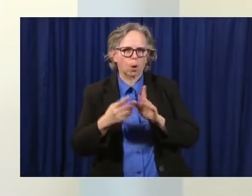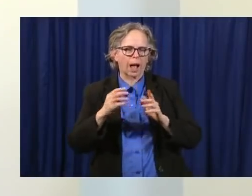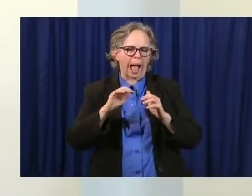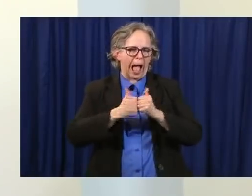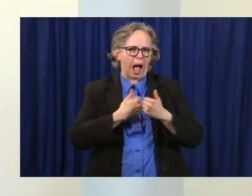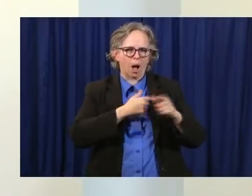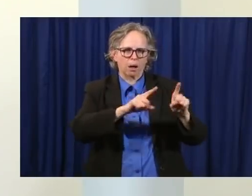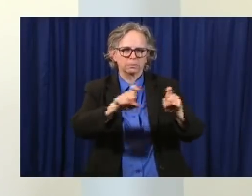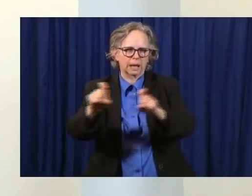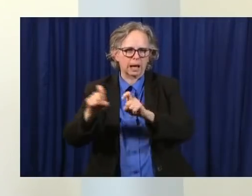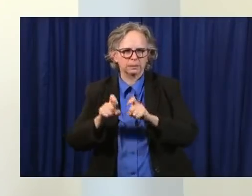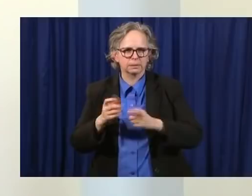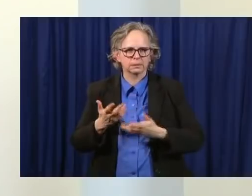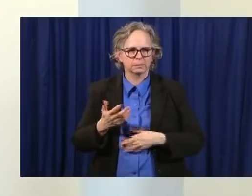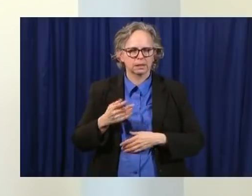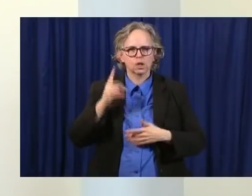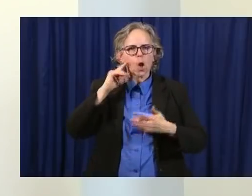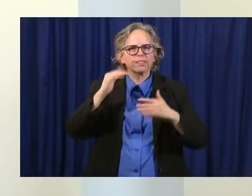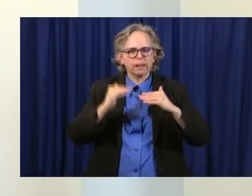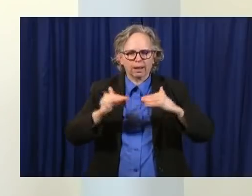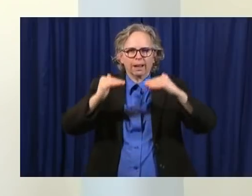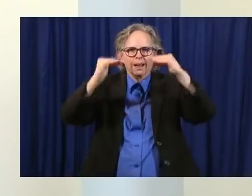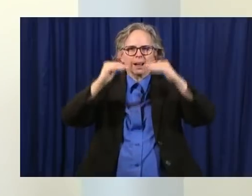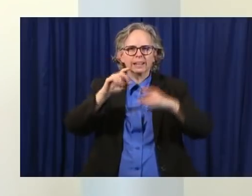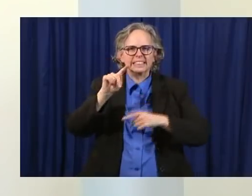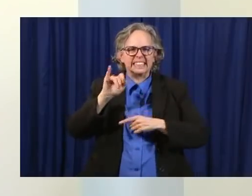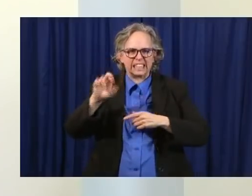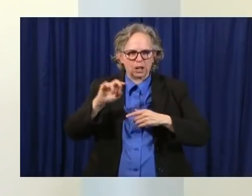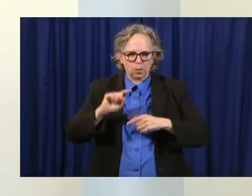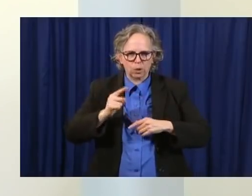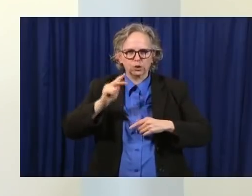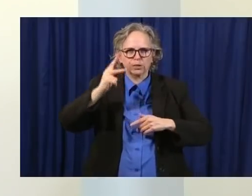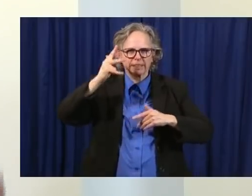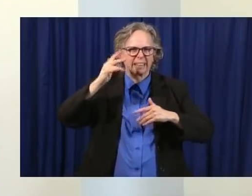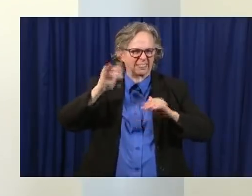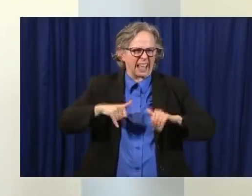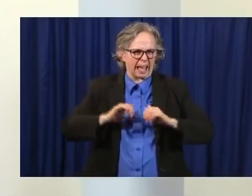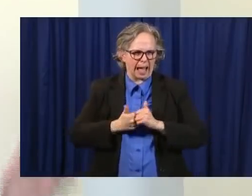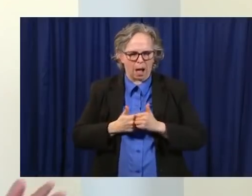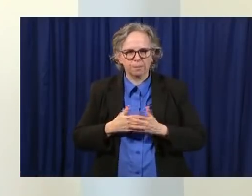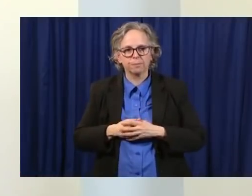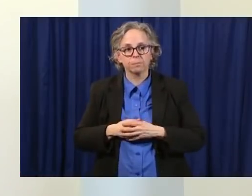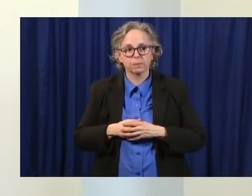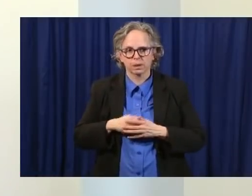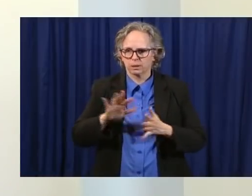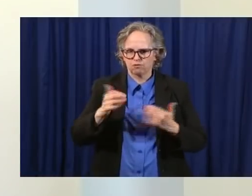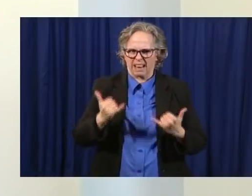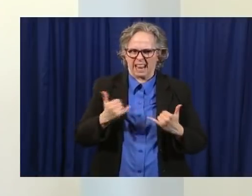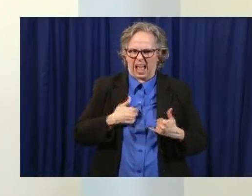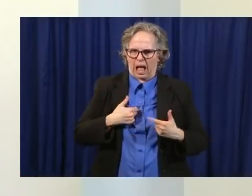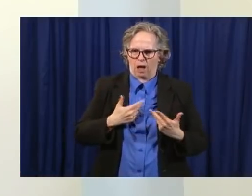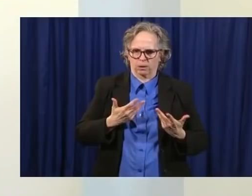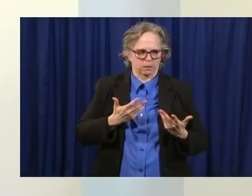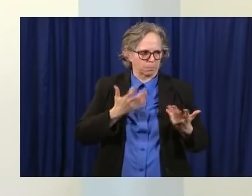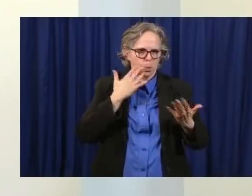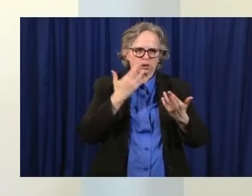tier it. And one of the things we've done is created, with scarce resources, Randy, guidance for the whole state. And that